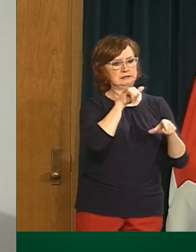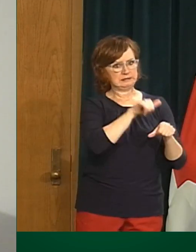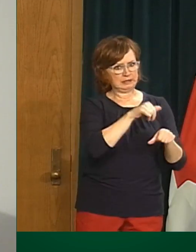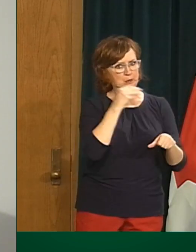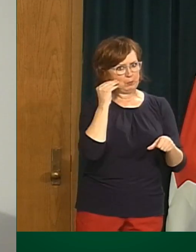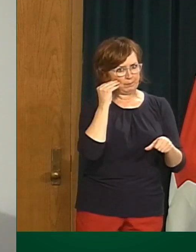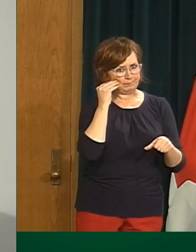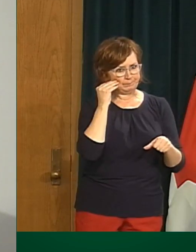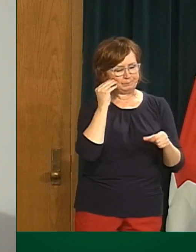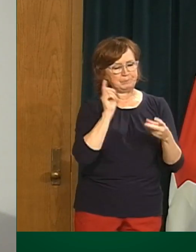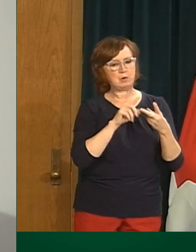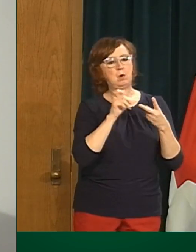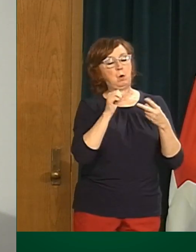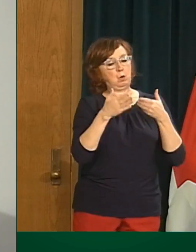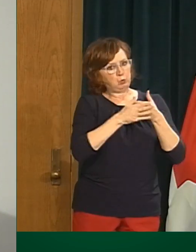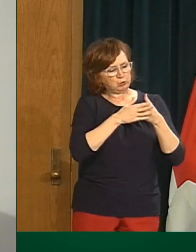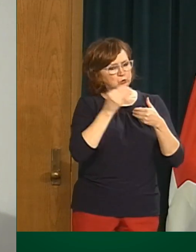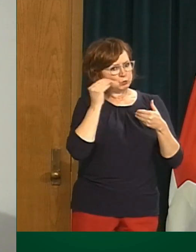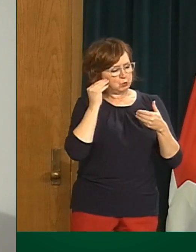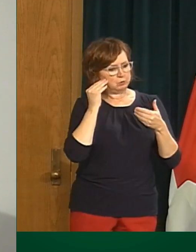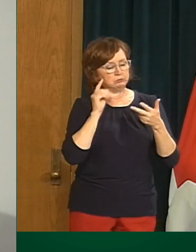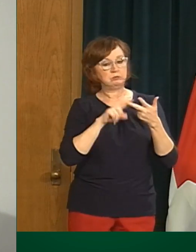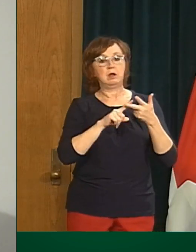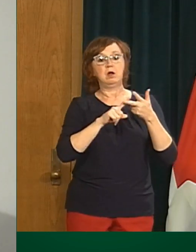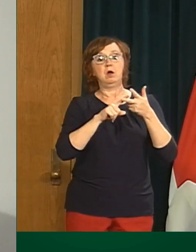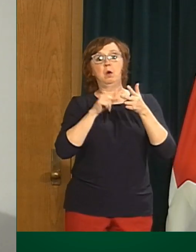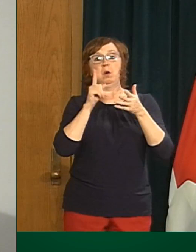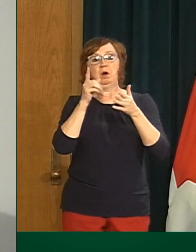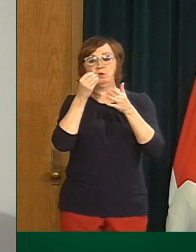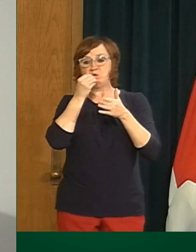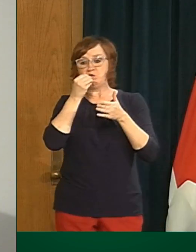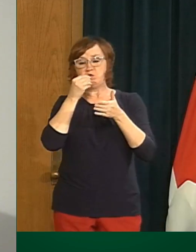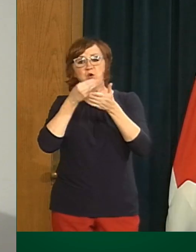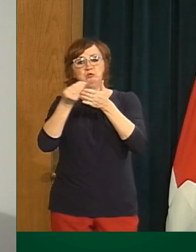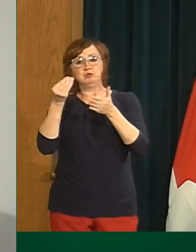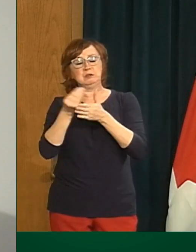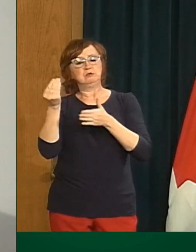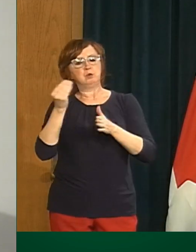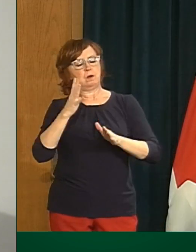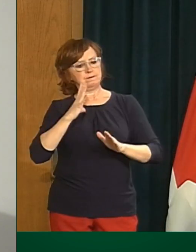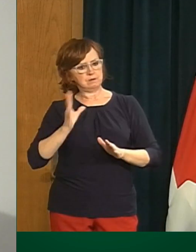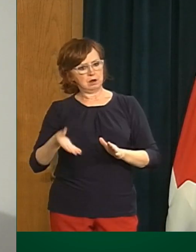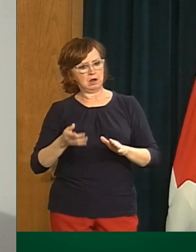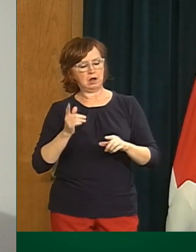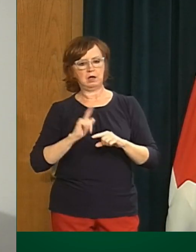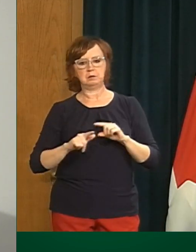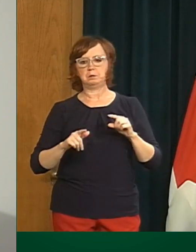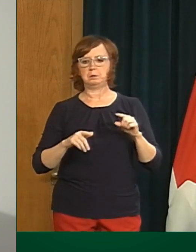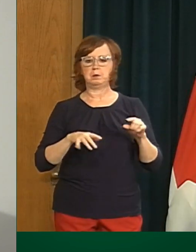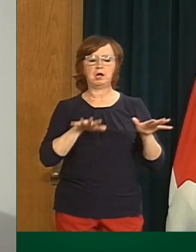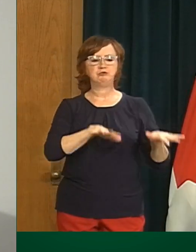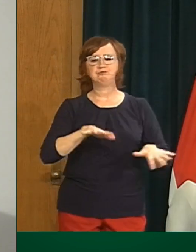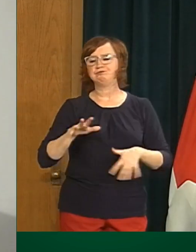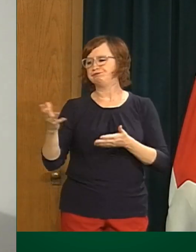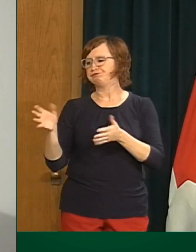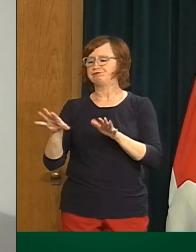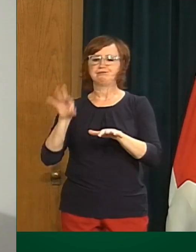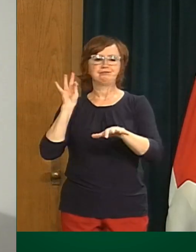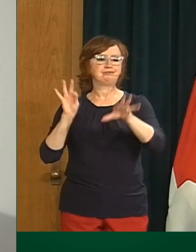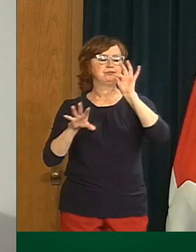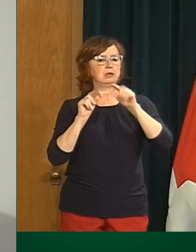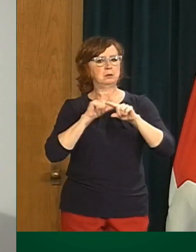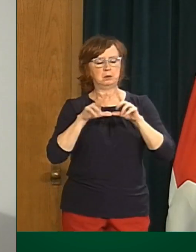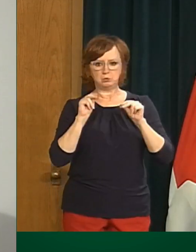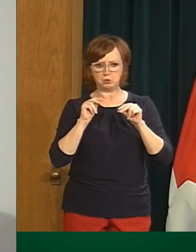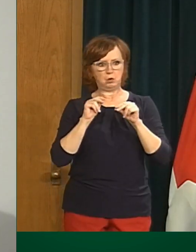go out right now for essential shopping or other essential needs, go in a well-organized way, maintaining physical distancing, going with the